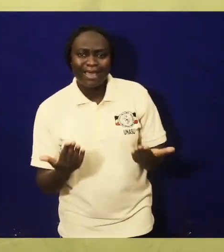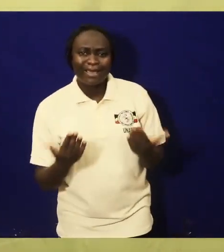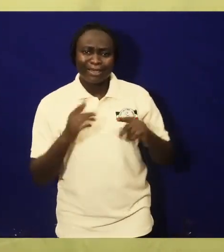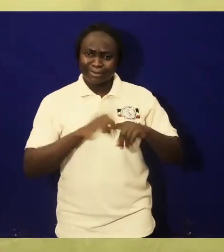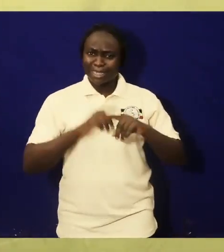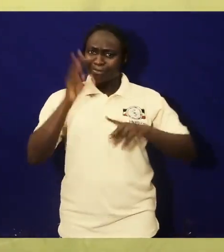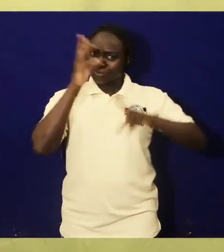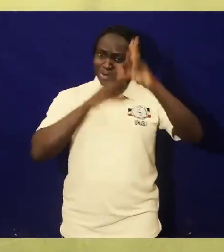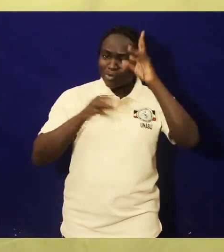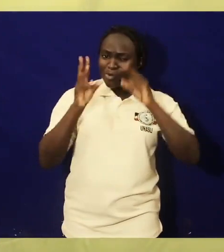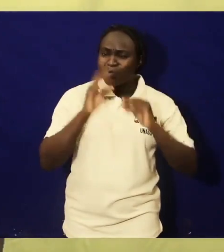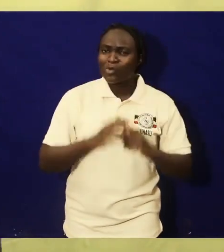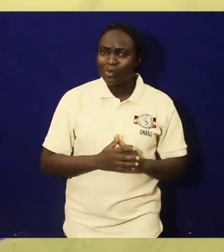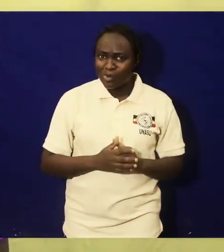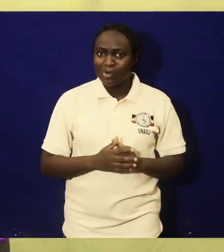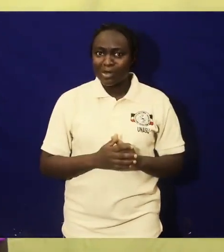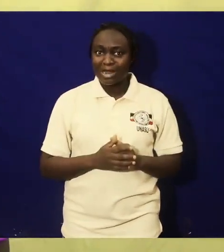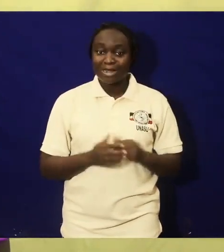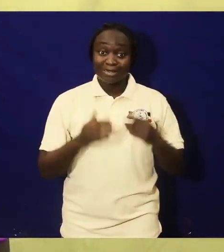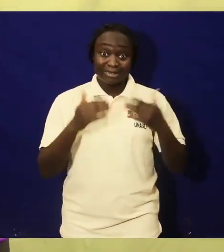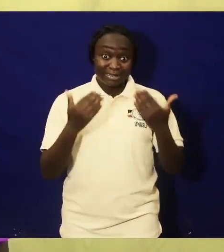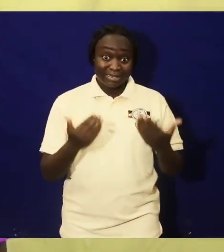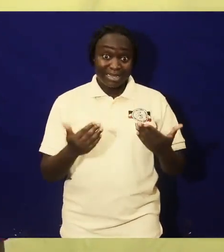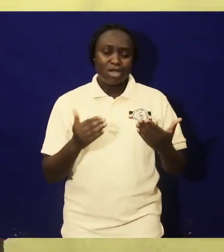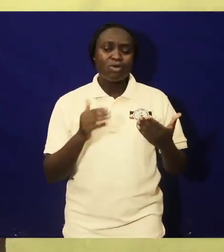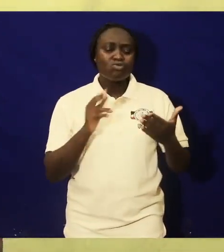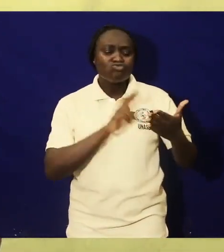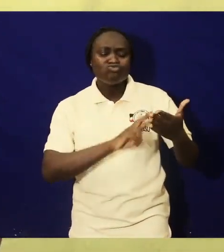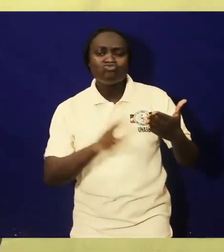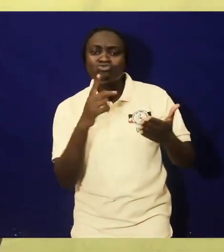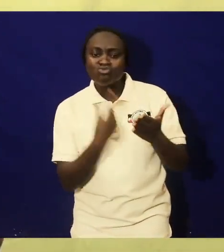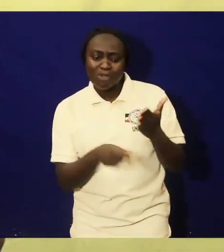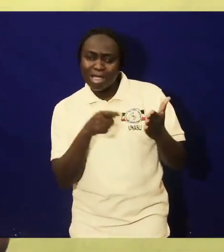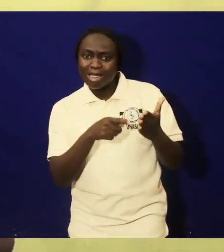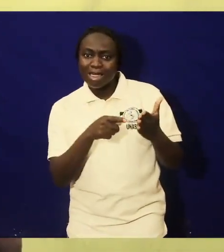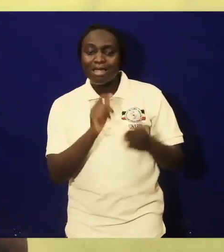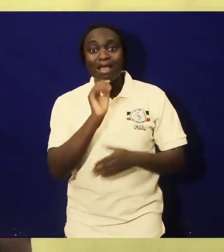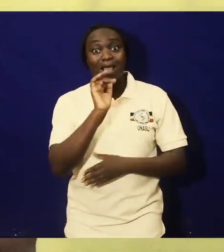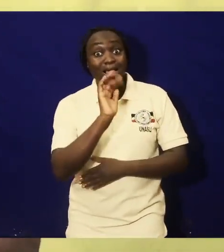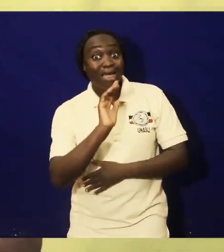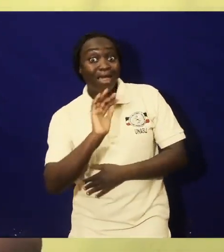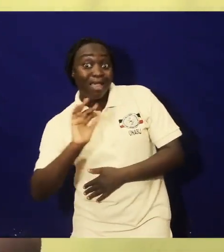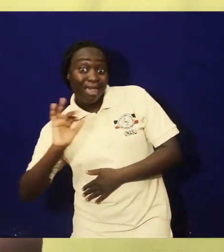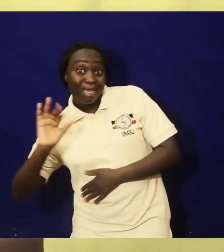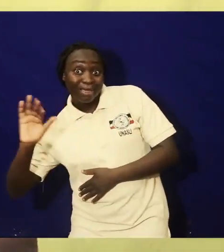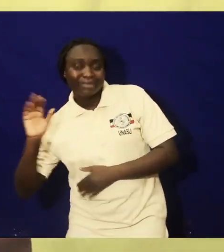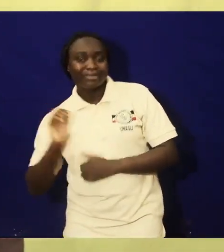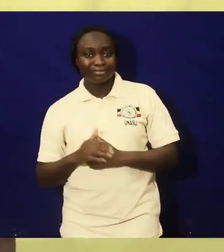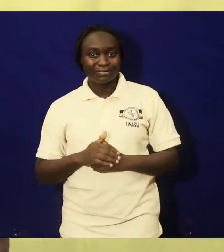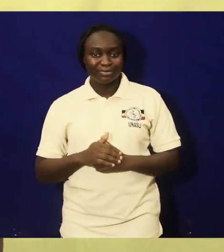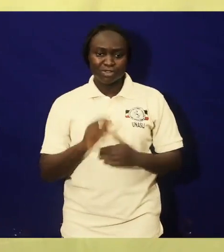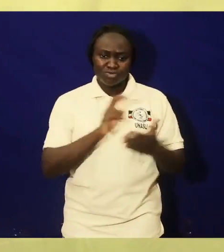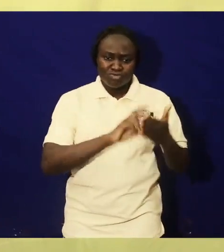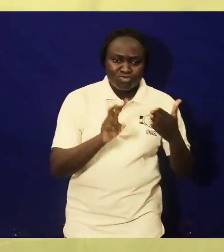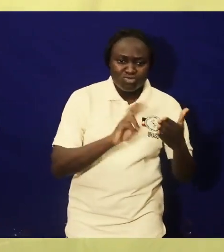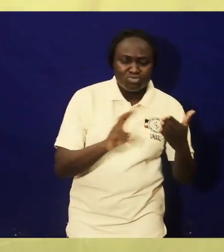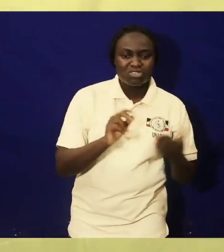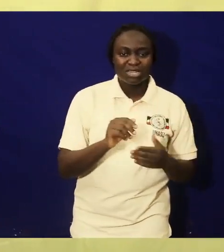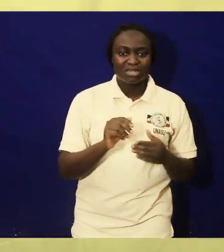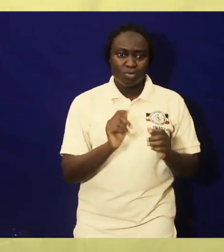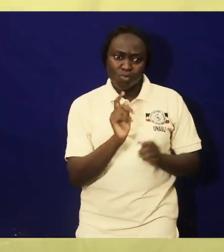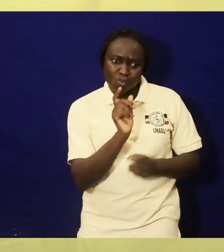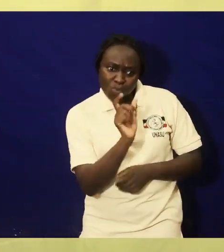read. And in this part of the lesson, we are going to read letters, we are going to